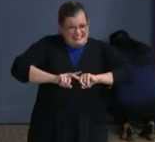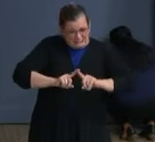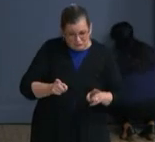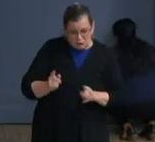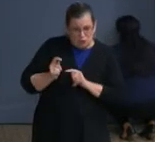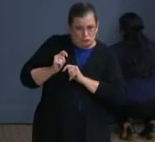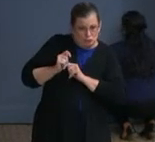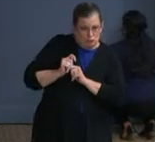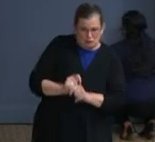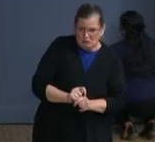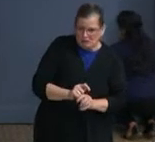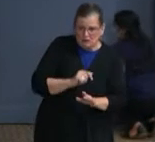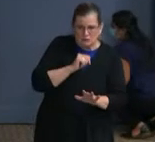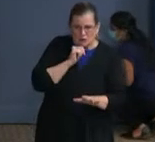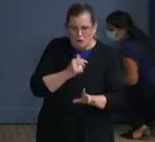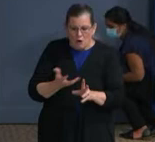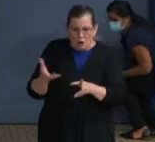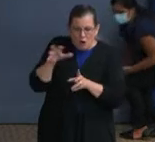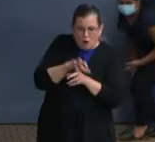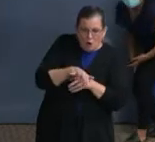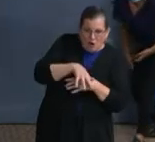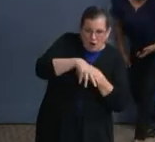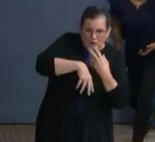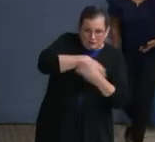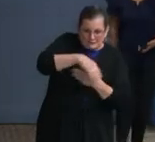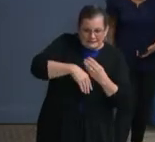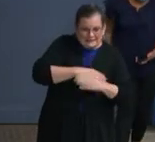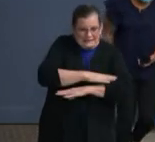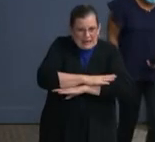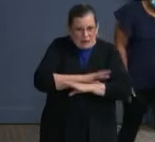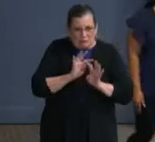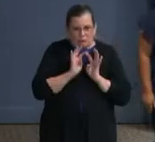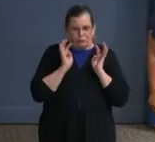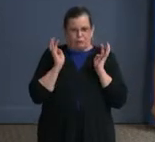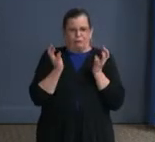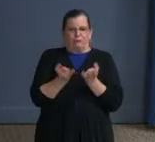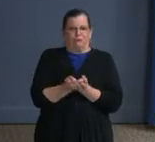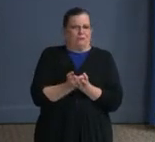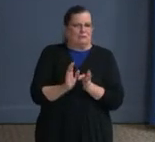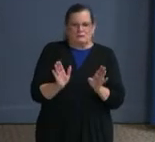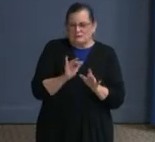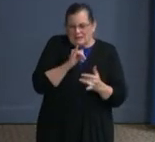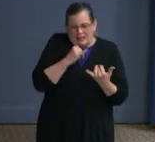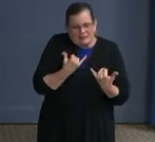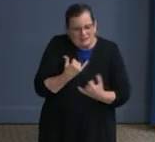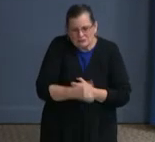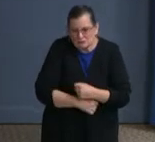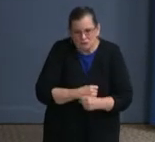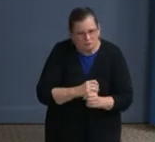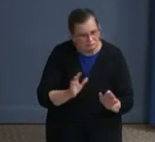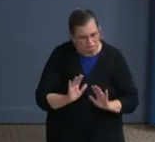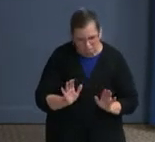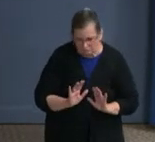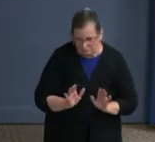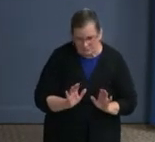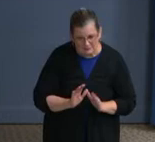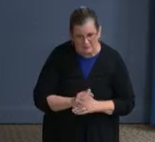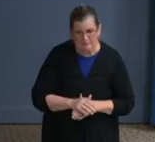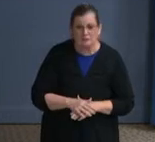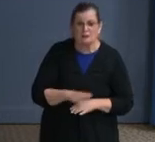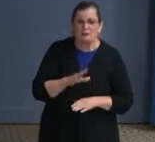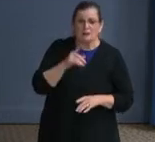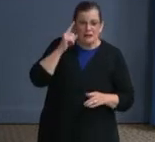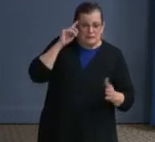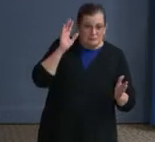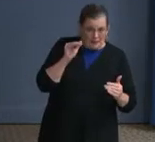Don't crowd around a dining table. It's just simply not the year to do that. We also expect that